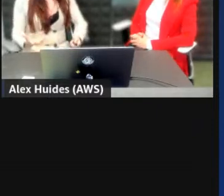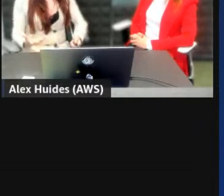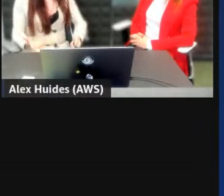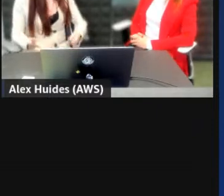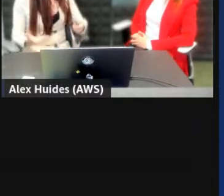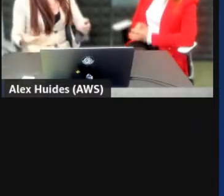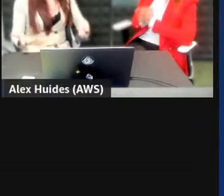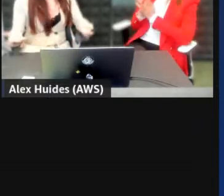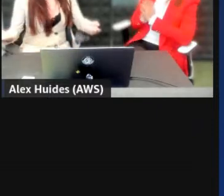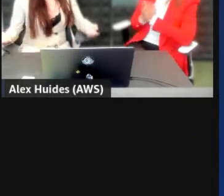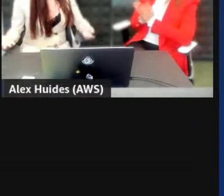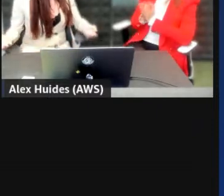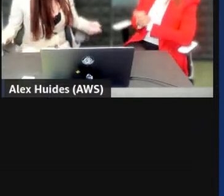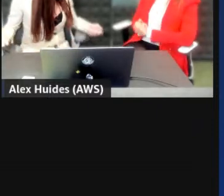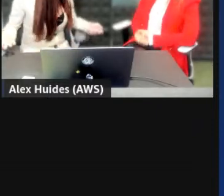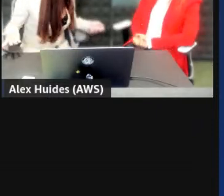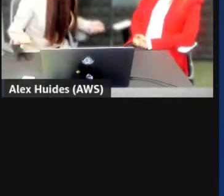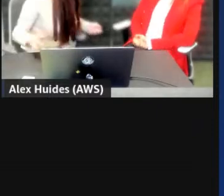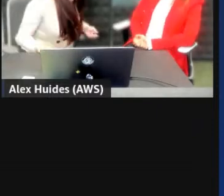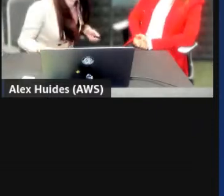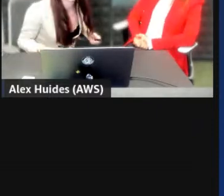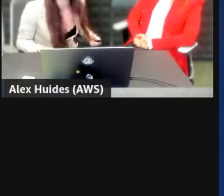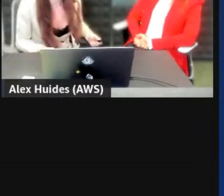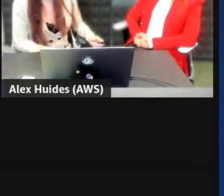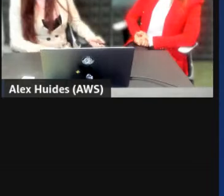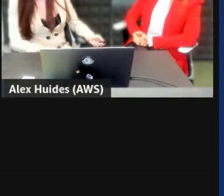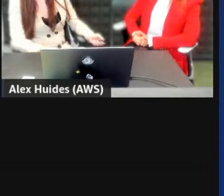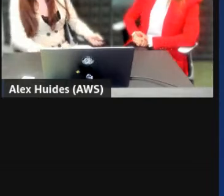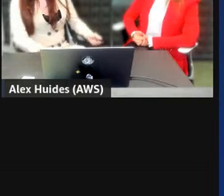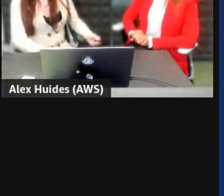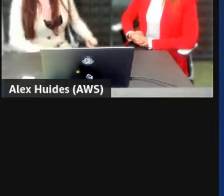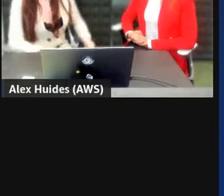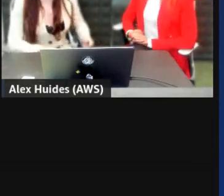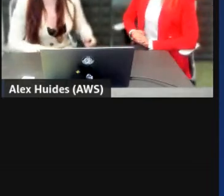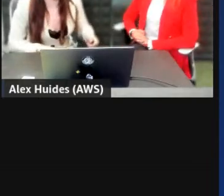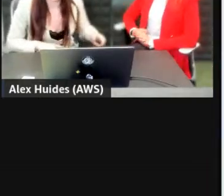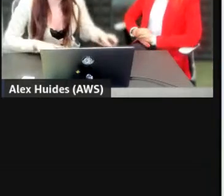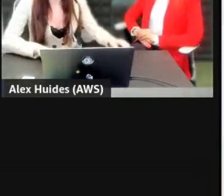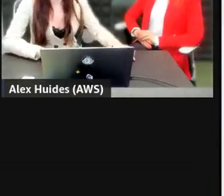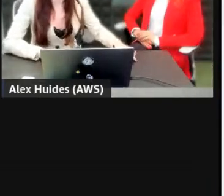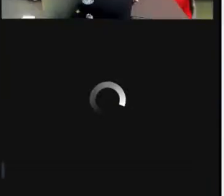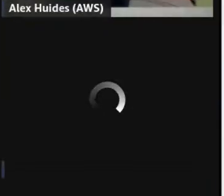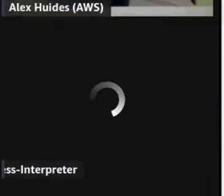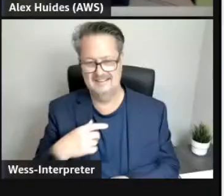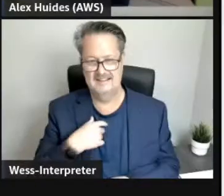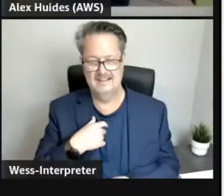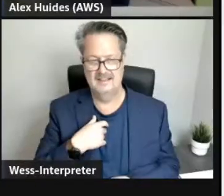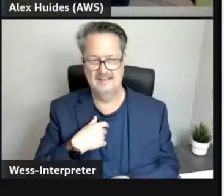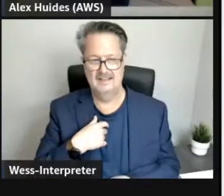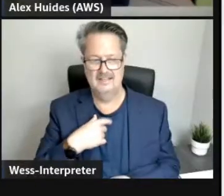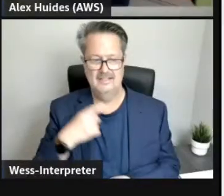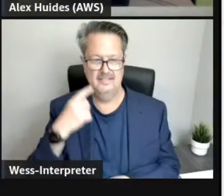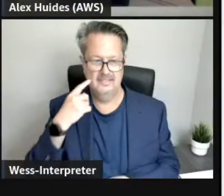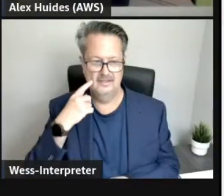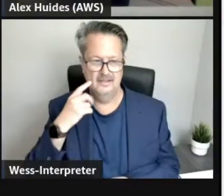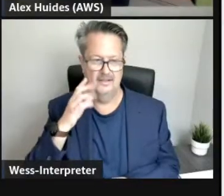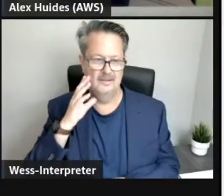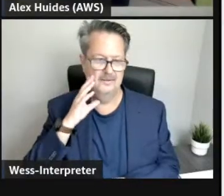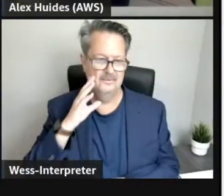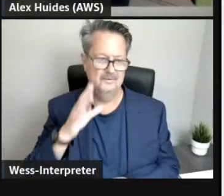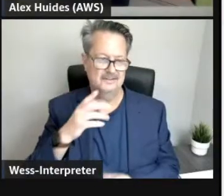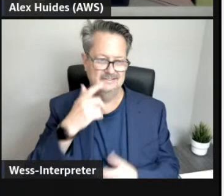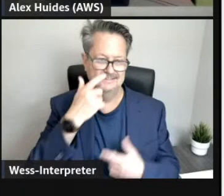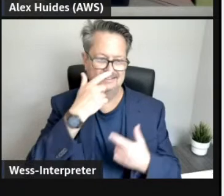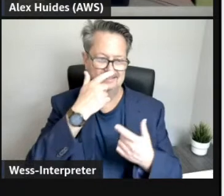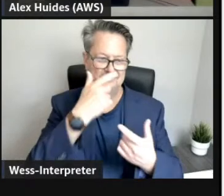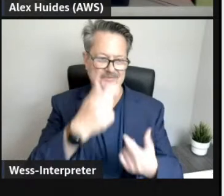actually works. This might be the first time that you are seeing that, so I thought it was interesting to do